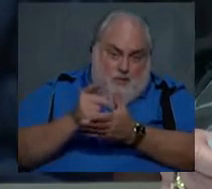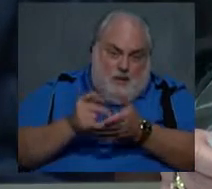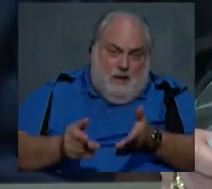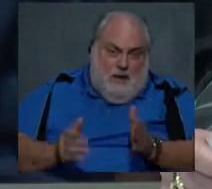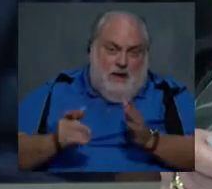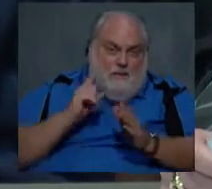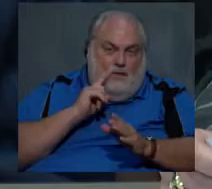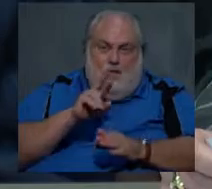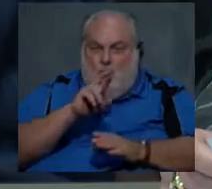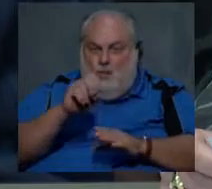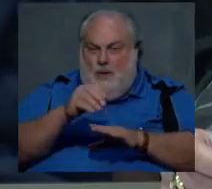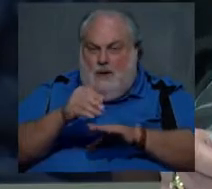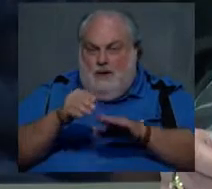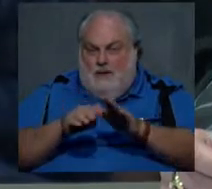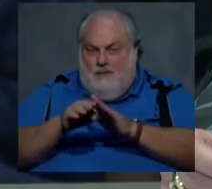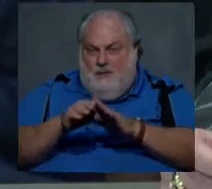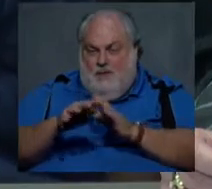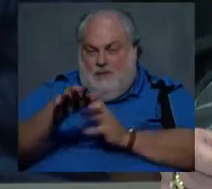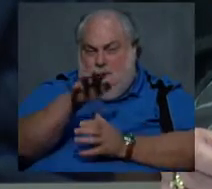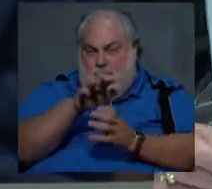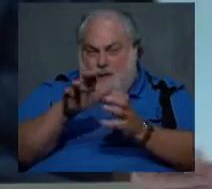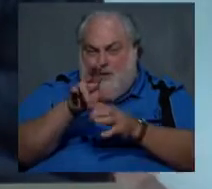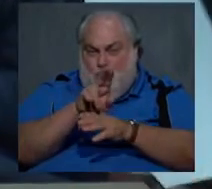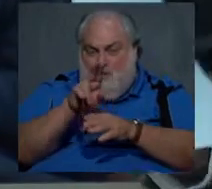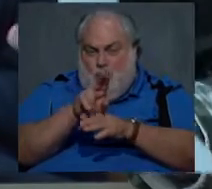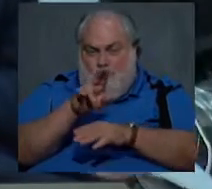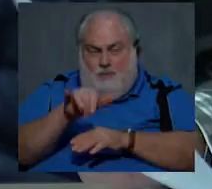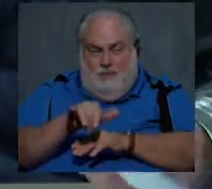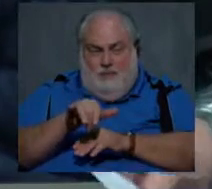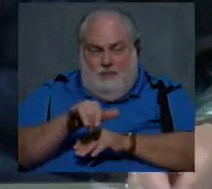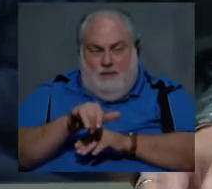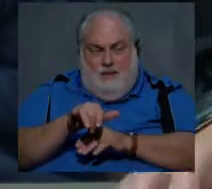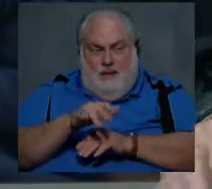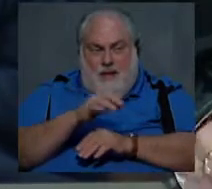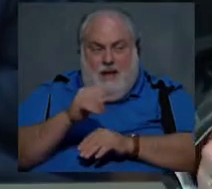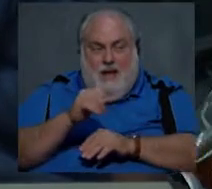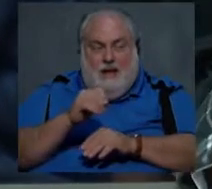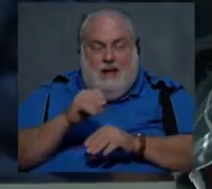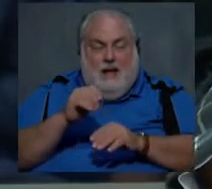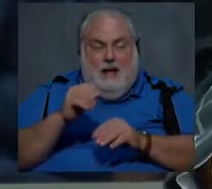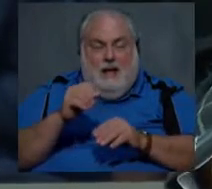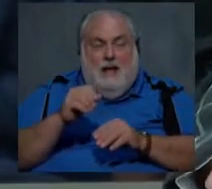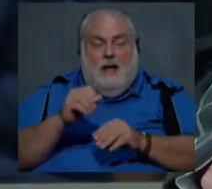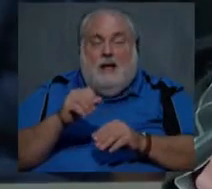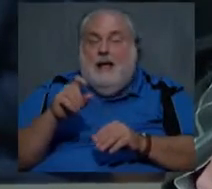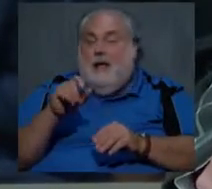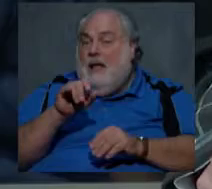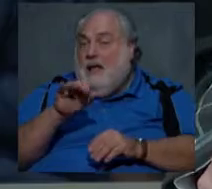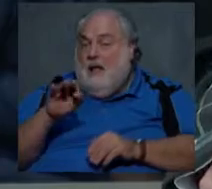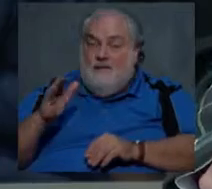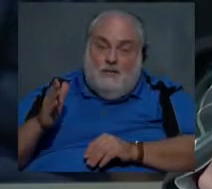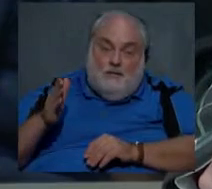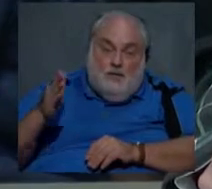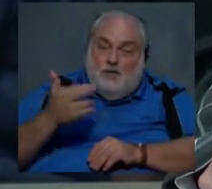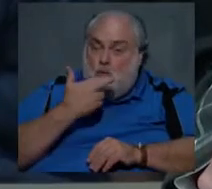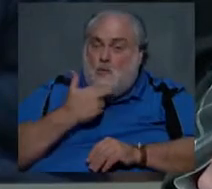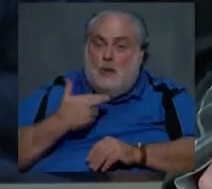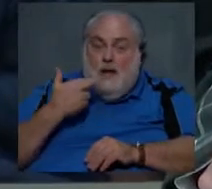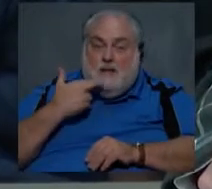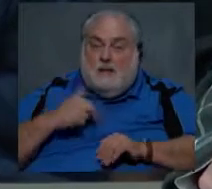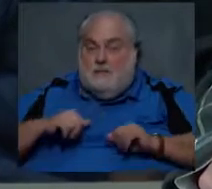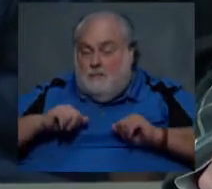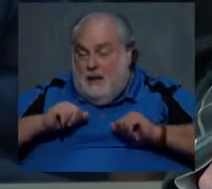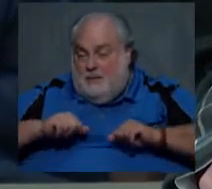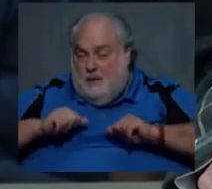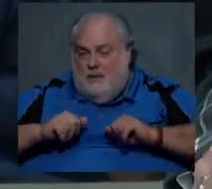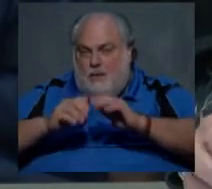allow the redevelopment of the site with a mixed-use development. The applicant has indicated should a restaurant be determined feasible in the